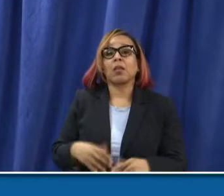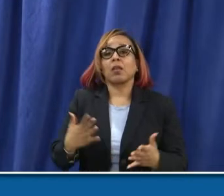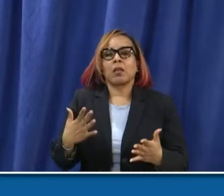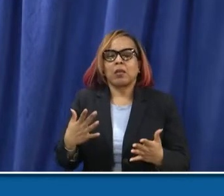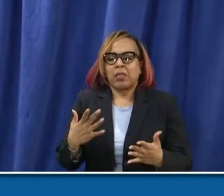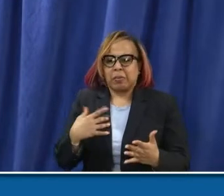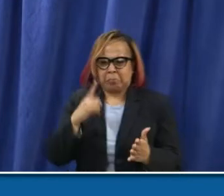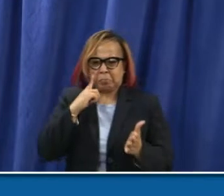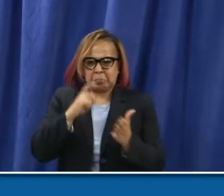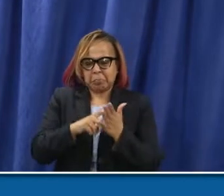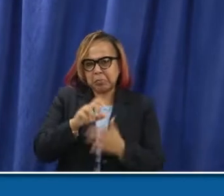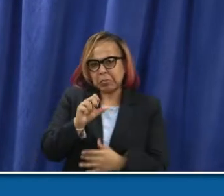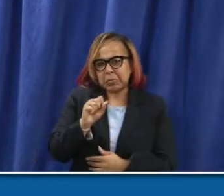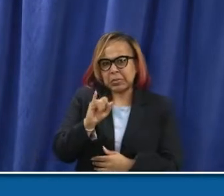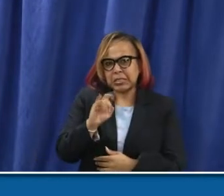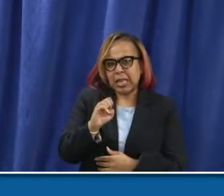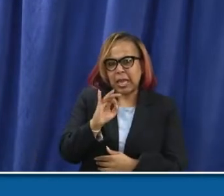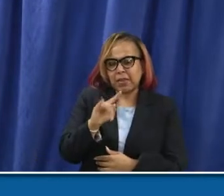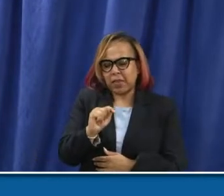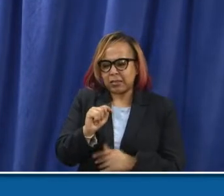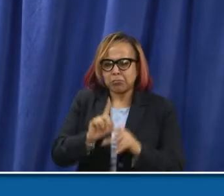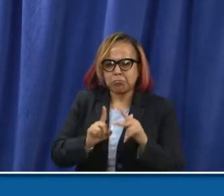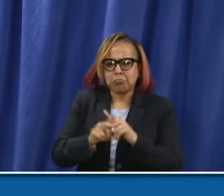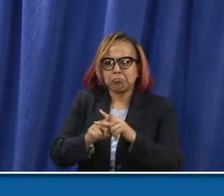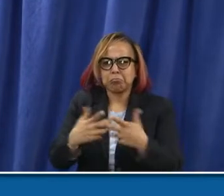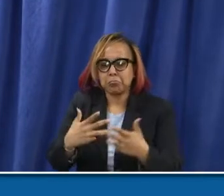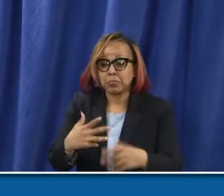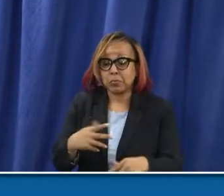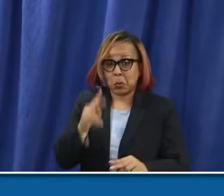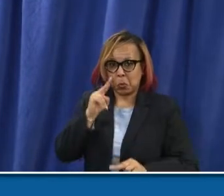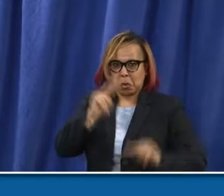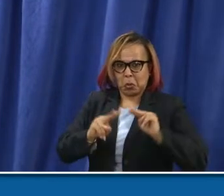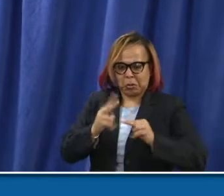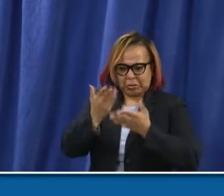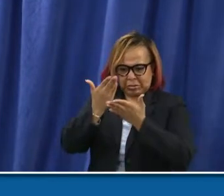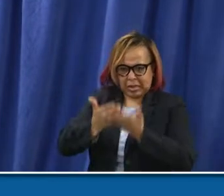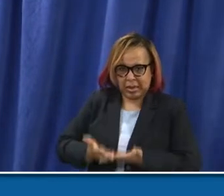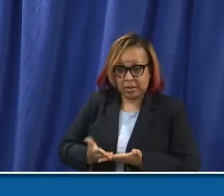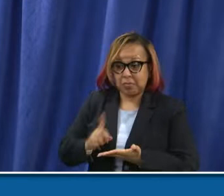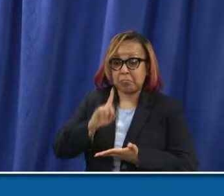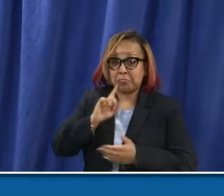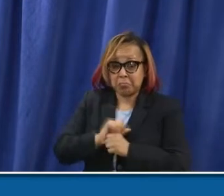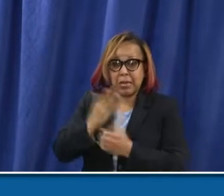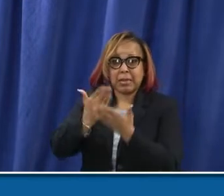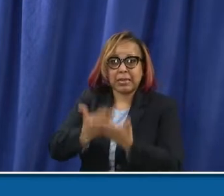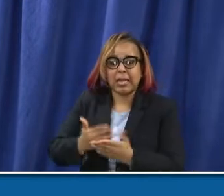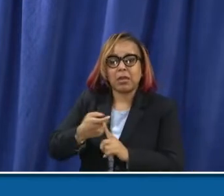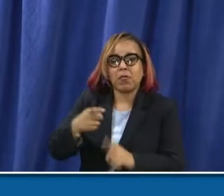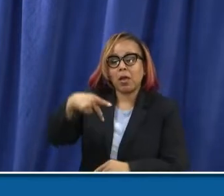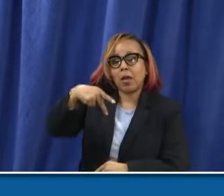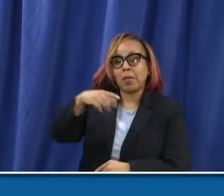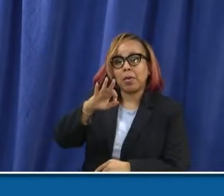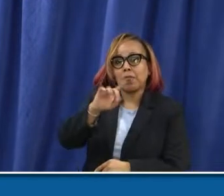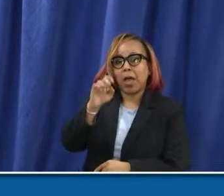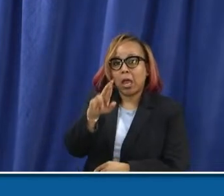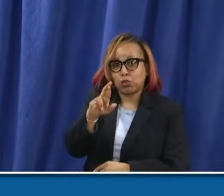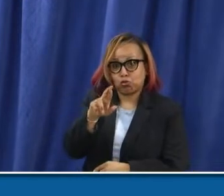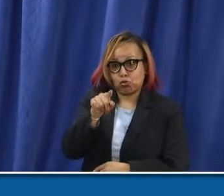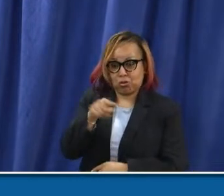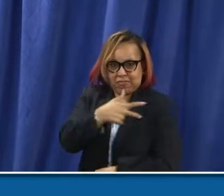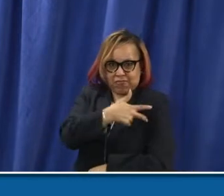what side effects do people report? And so where we start looking at the actual data, this is the actual data from the Pfizer vaccine